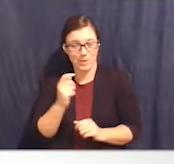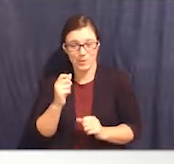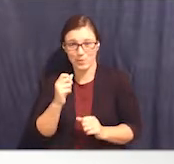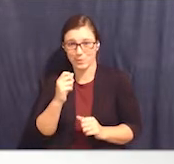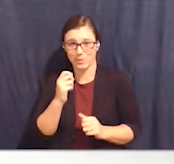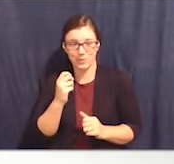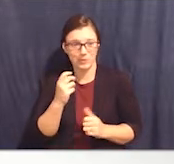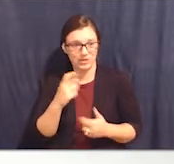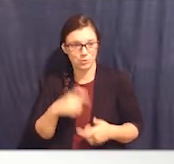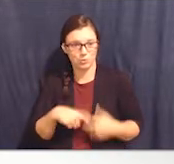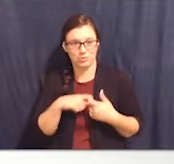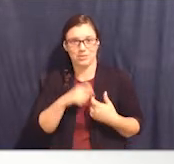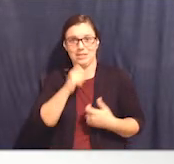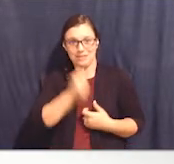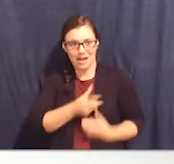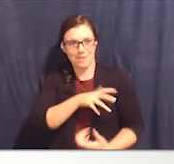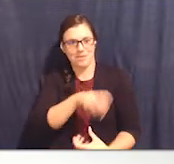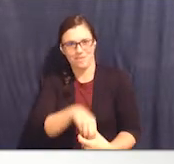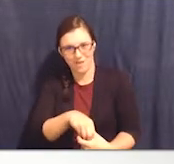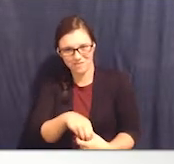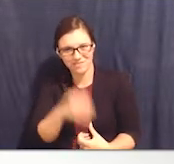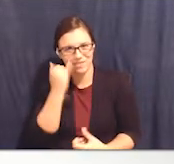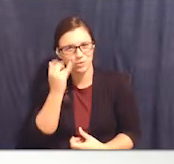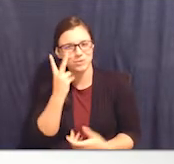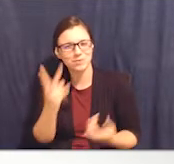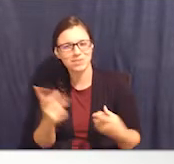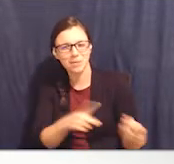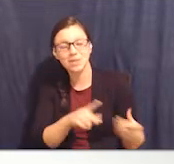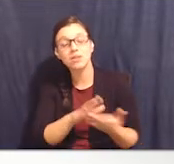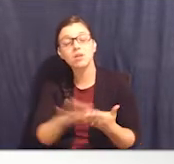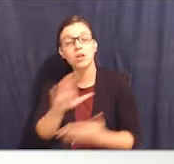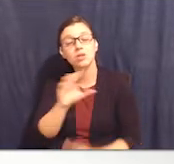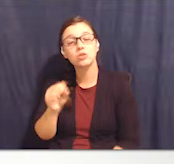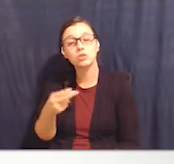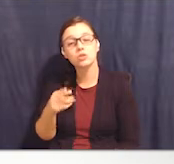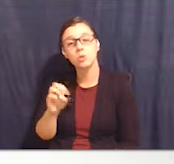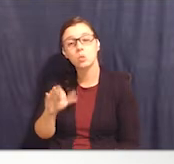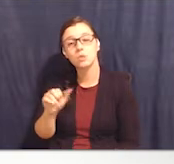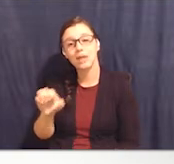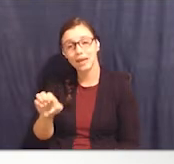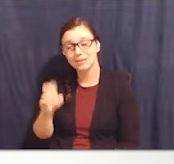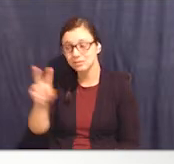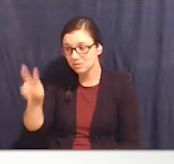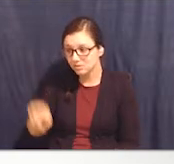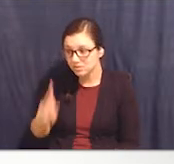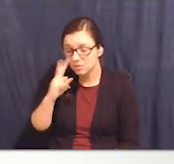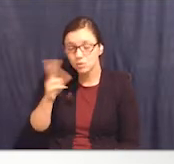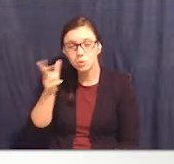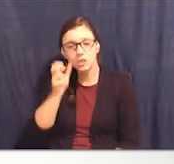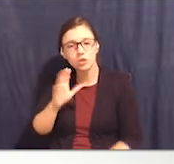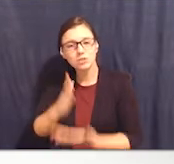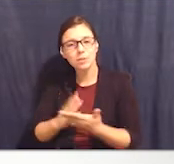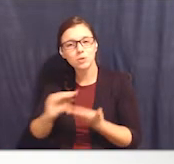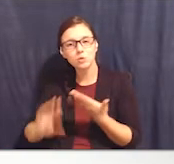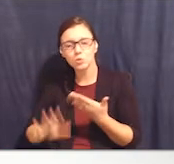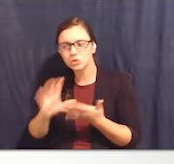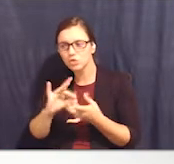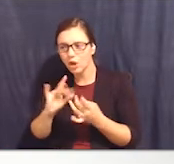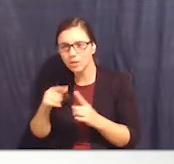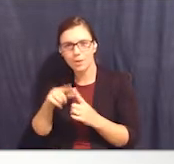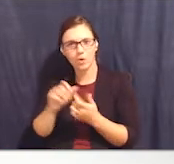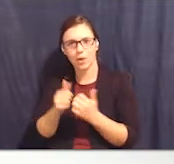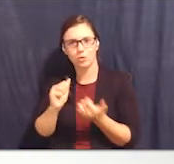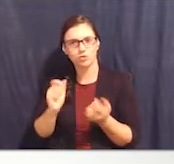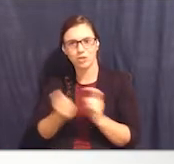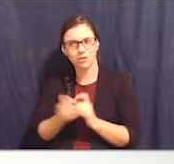next level of security guard, and they don't offer it there. I said, well, if you'll email me, I said, we'll find out what